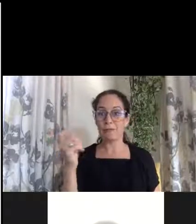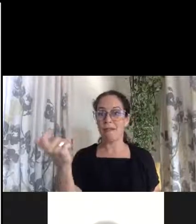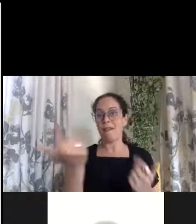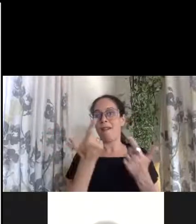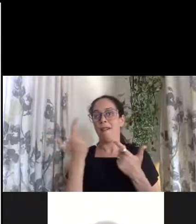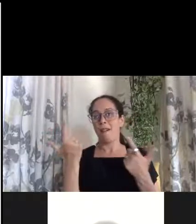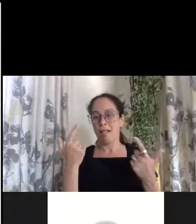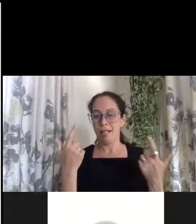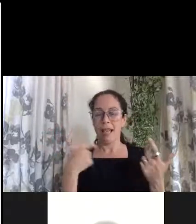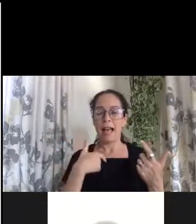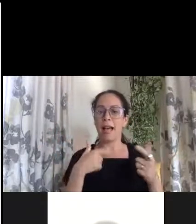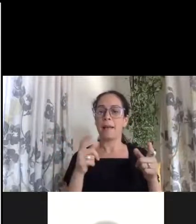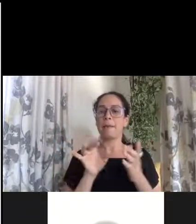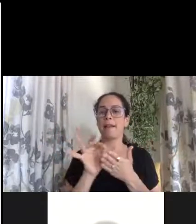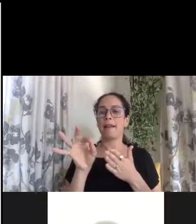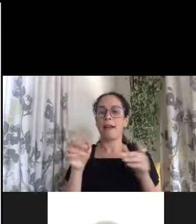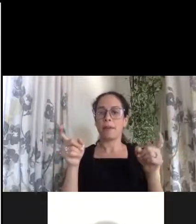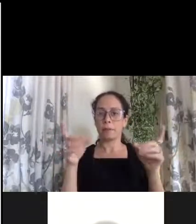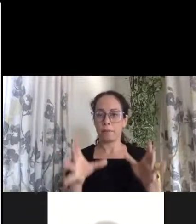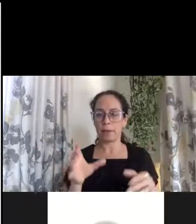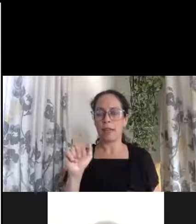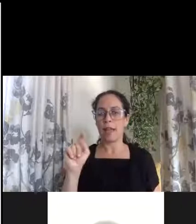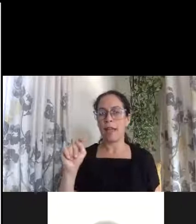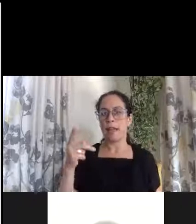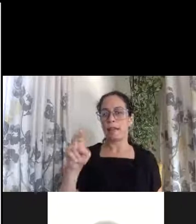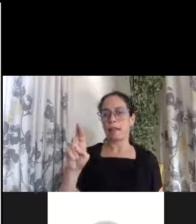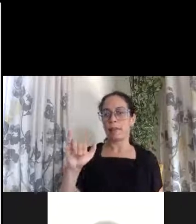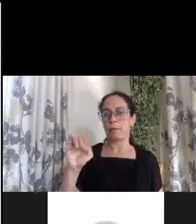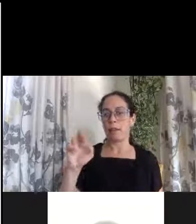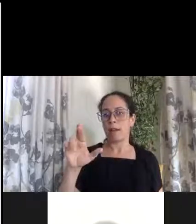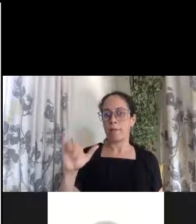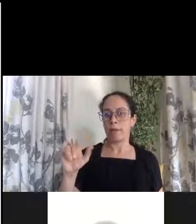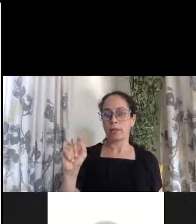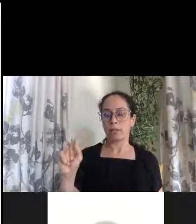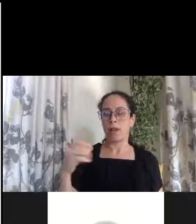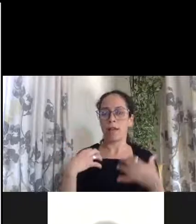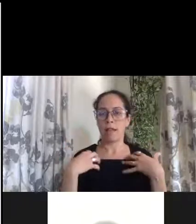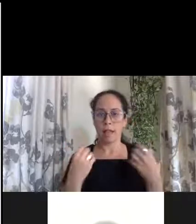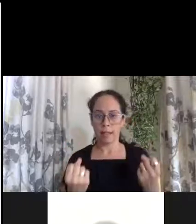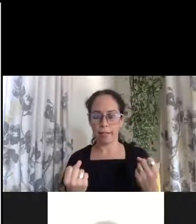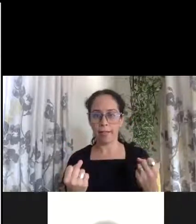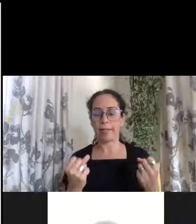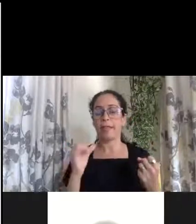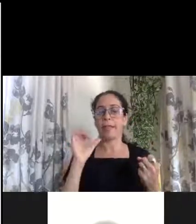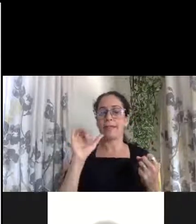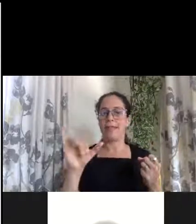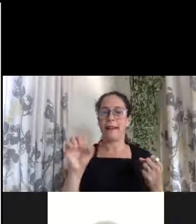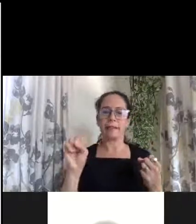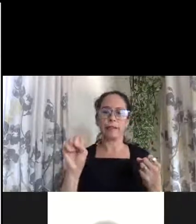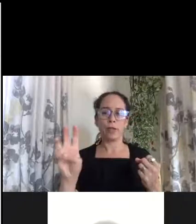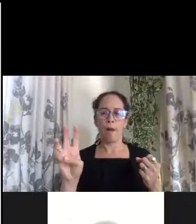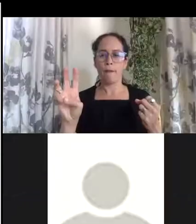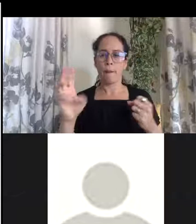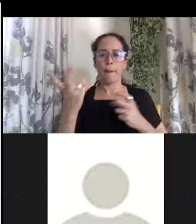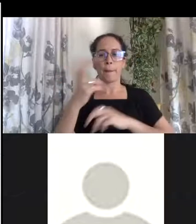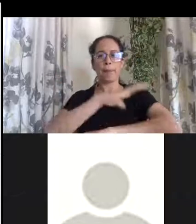account manager at Primary.health. So what's Primary.health is a software platform that